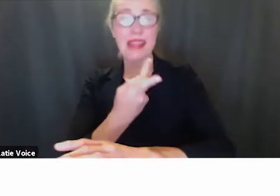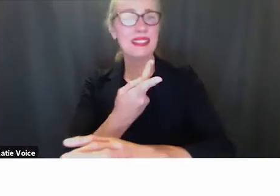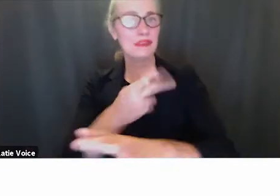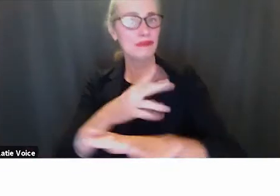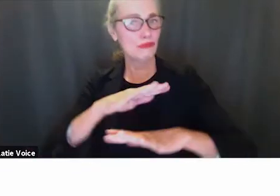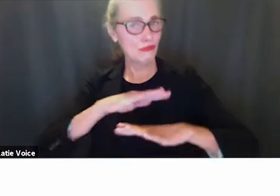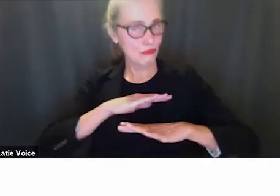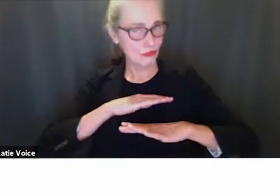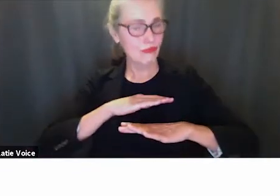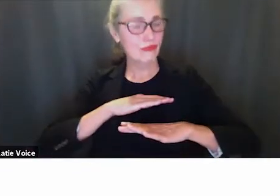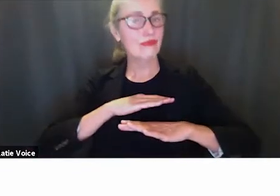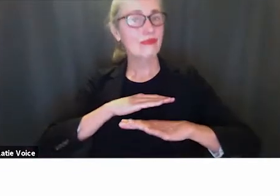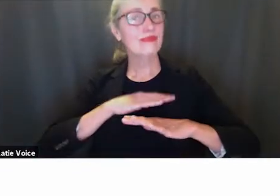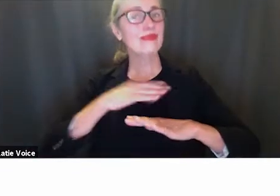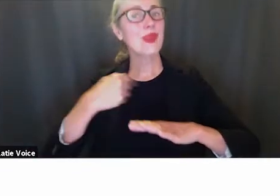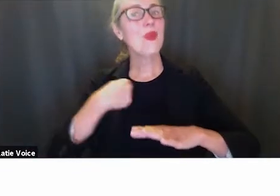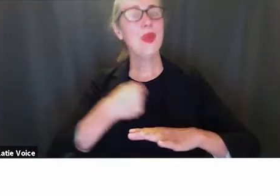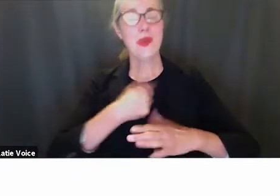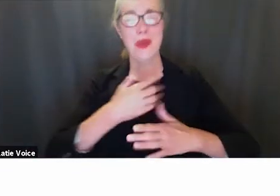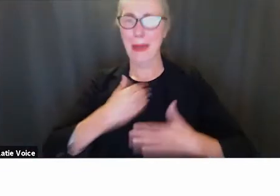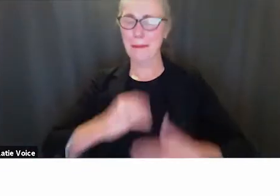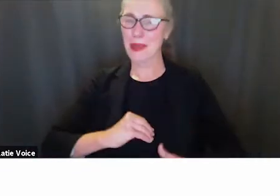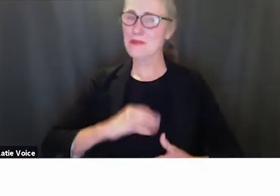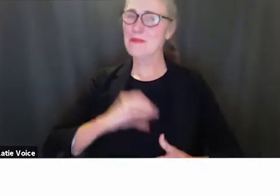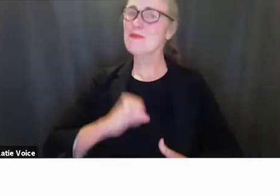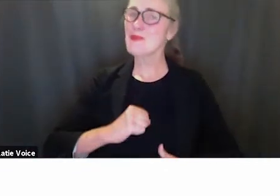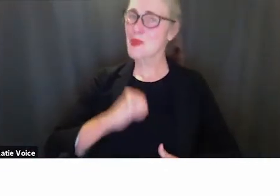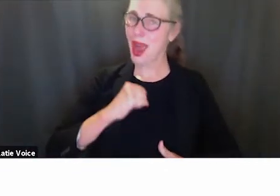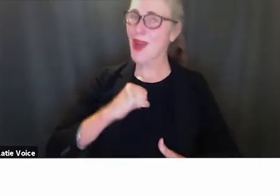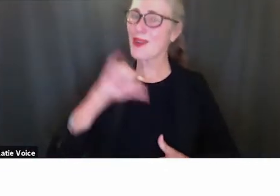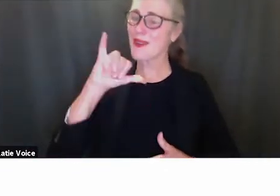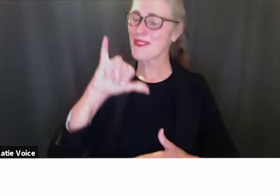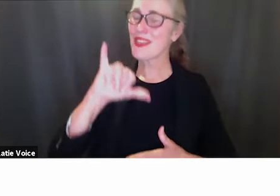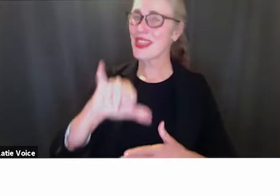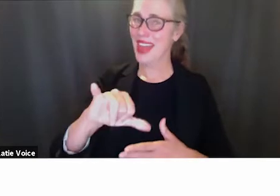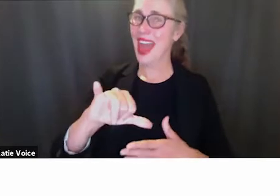be very happy and proud of that information.